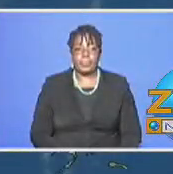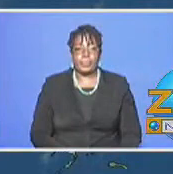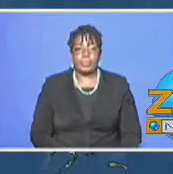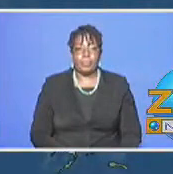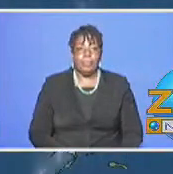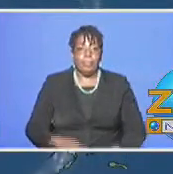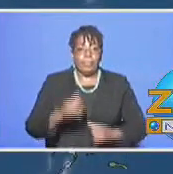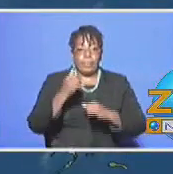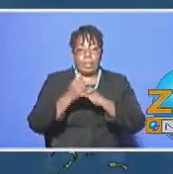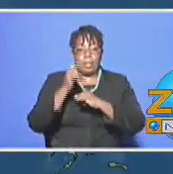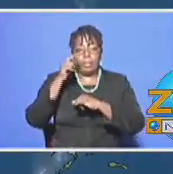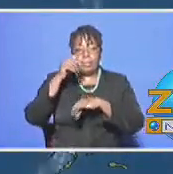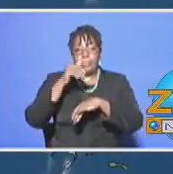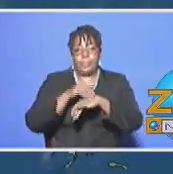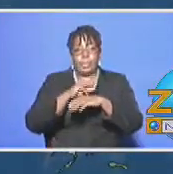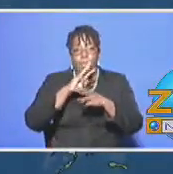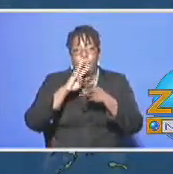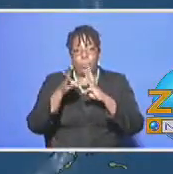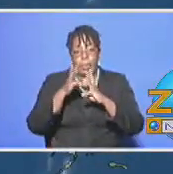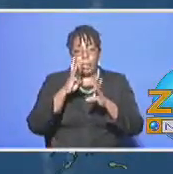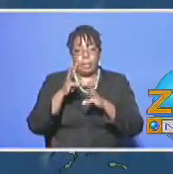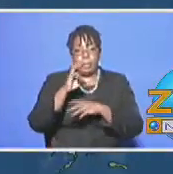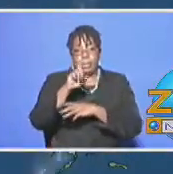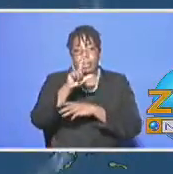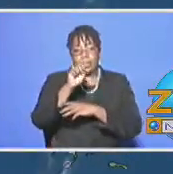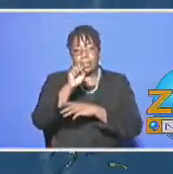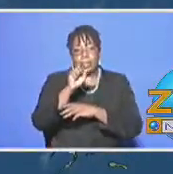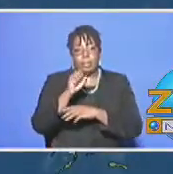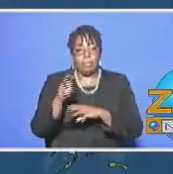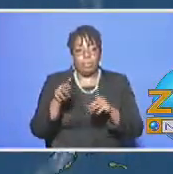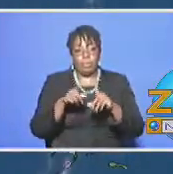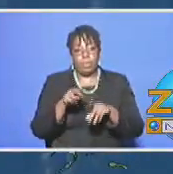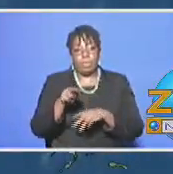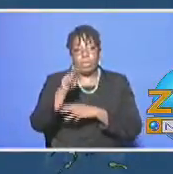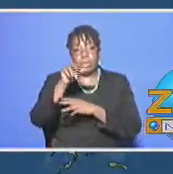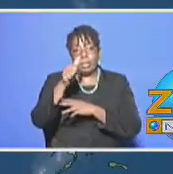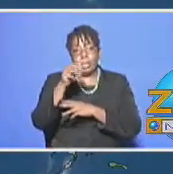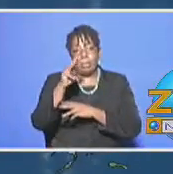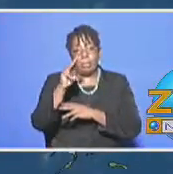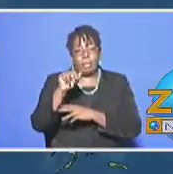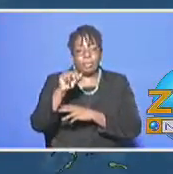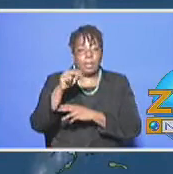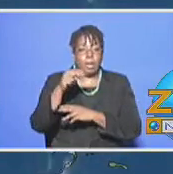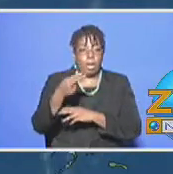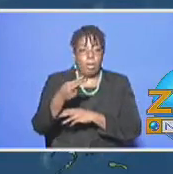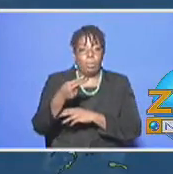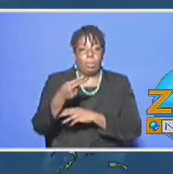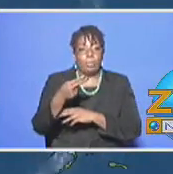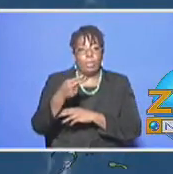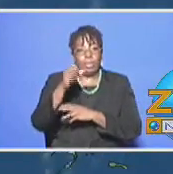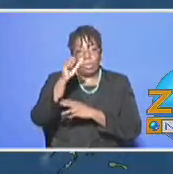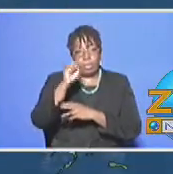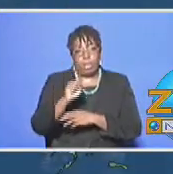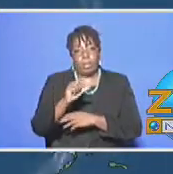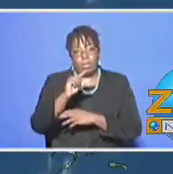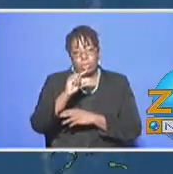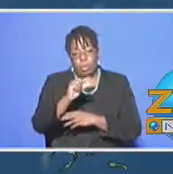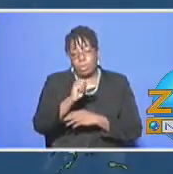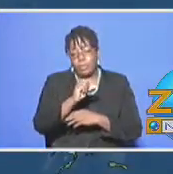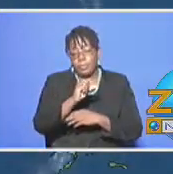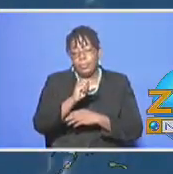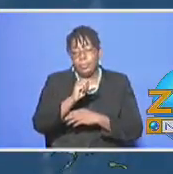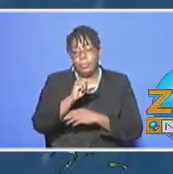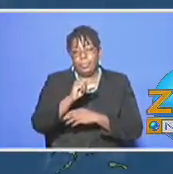In our final look at weather, Elsa now moving towards the north at 10 miles per hour towards Sutton, Georgia, and it